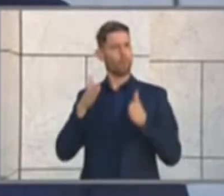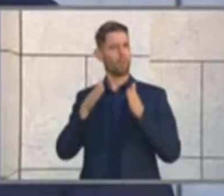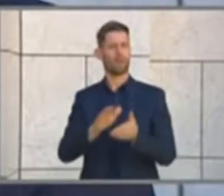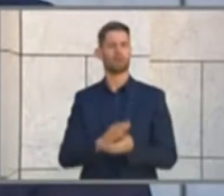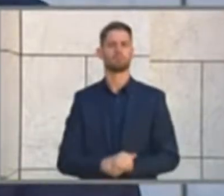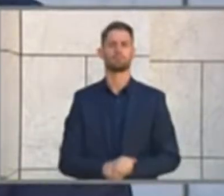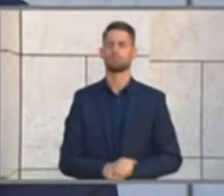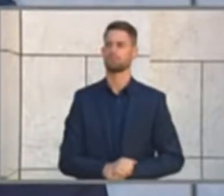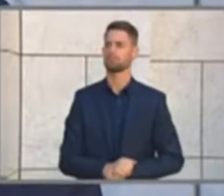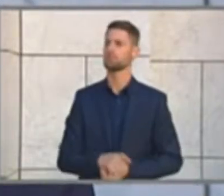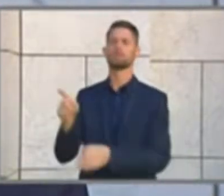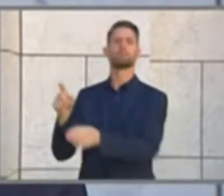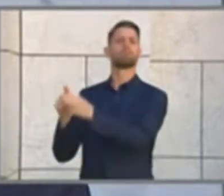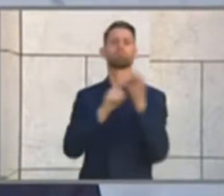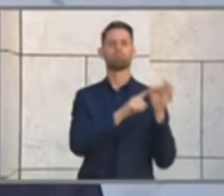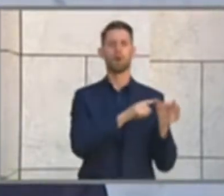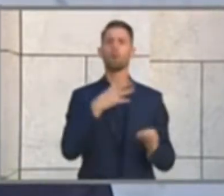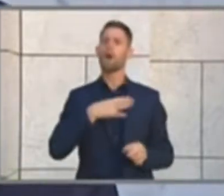AWU.